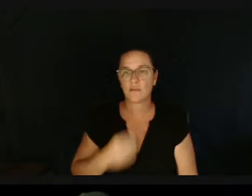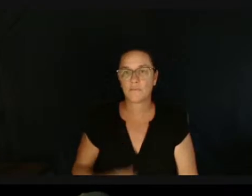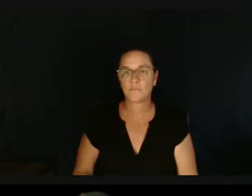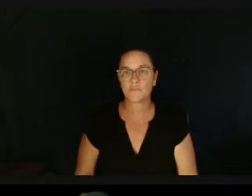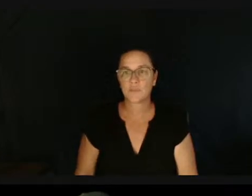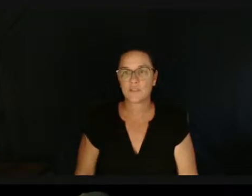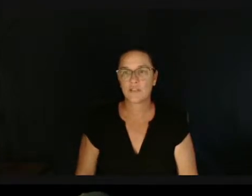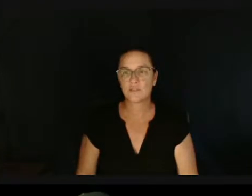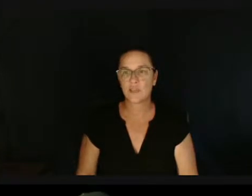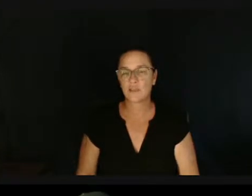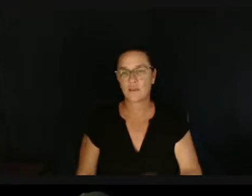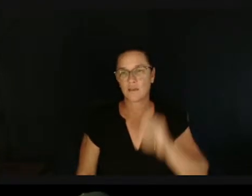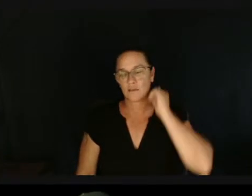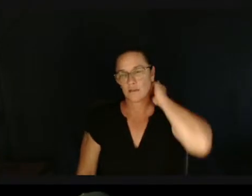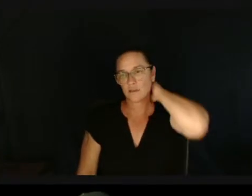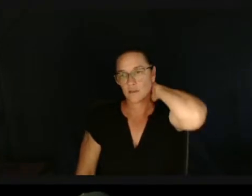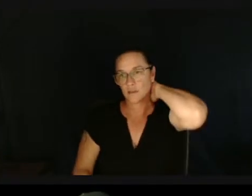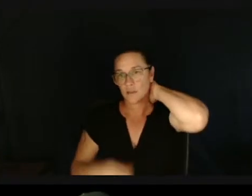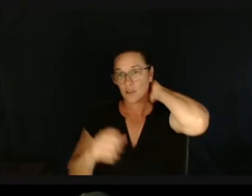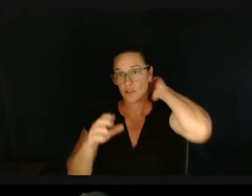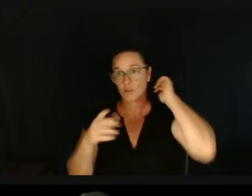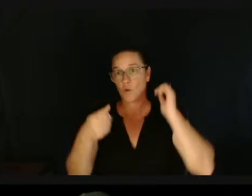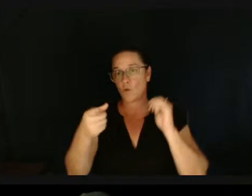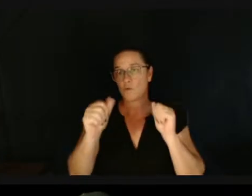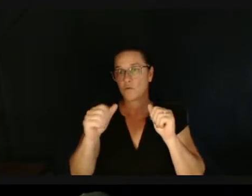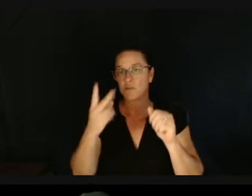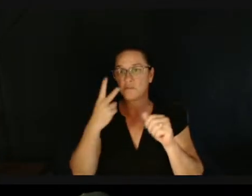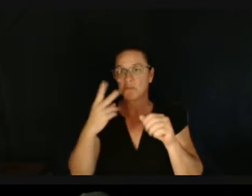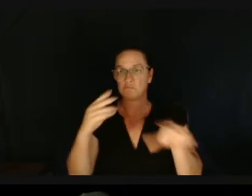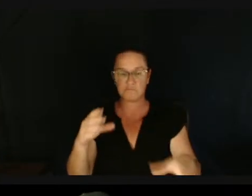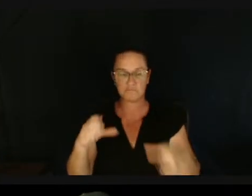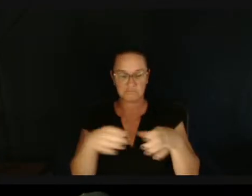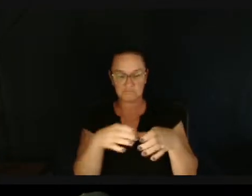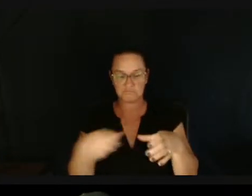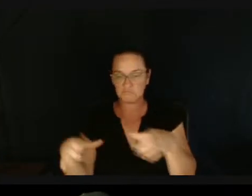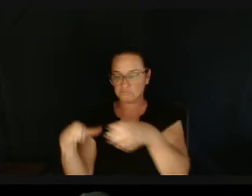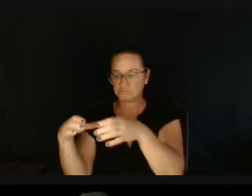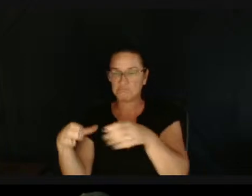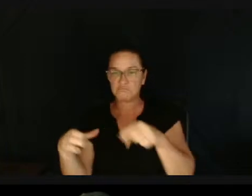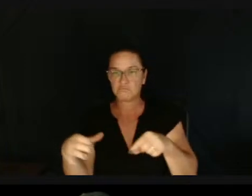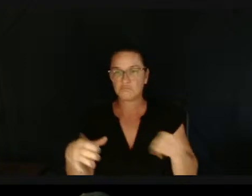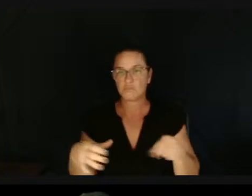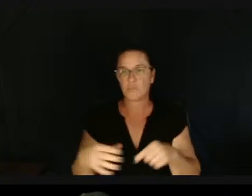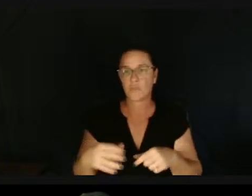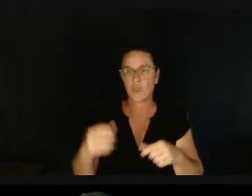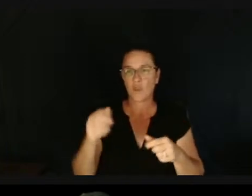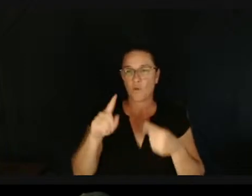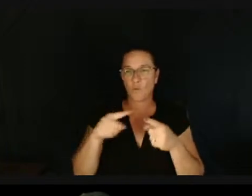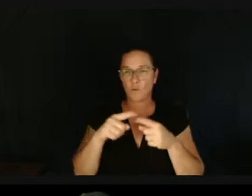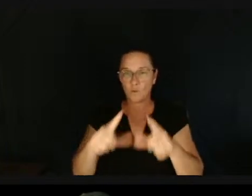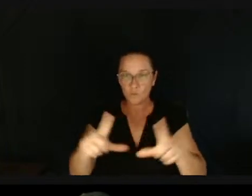here, but you'd imagine something like that, right? What else can we see here? Let's zoom it way in.